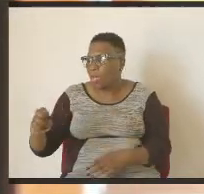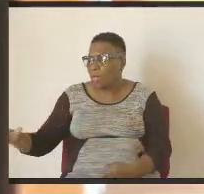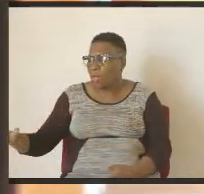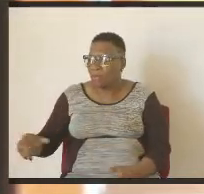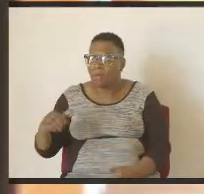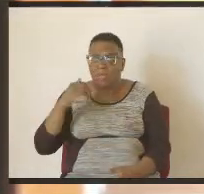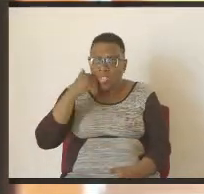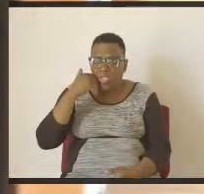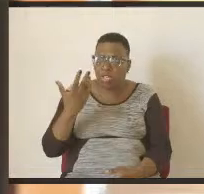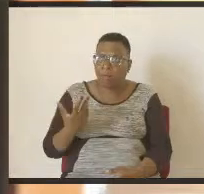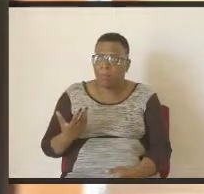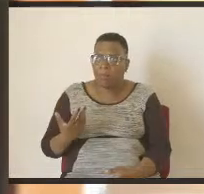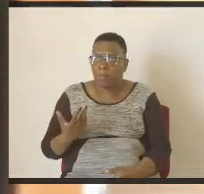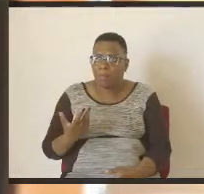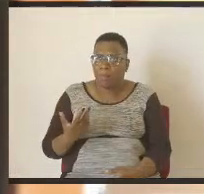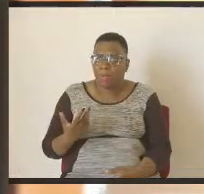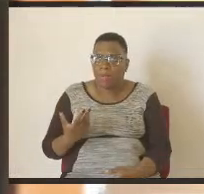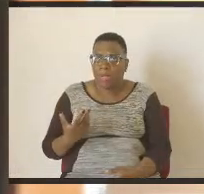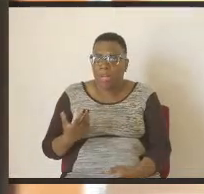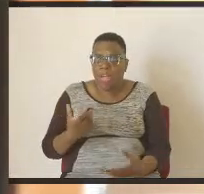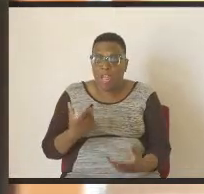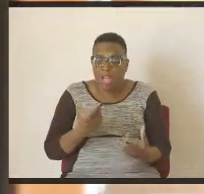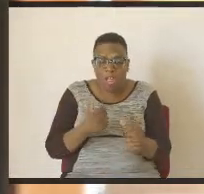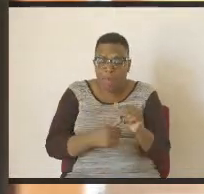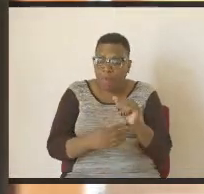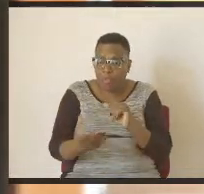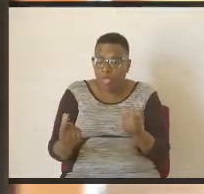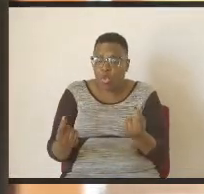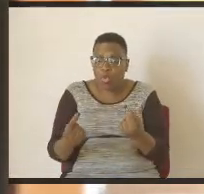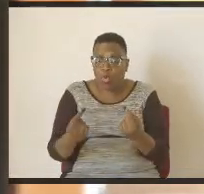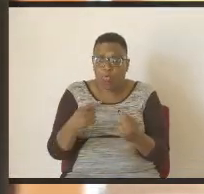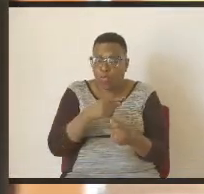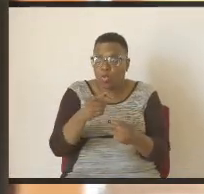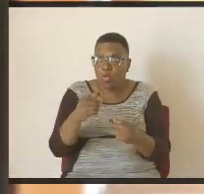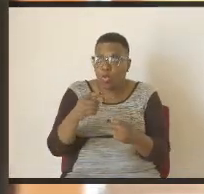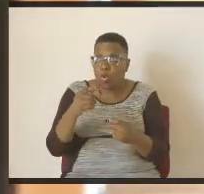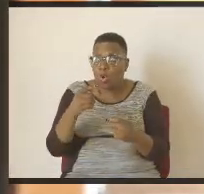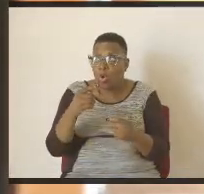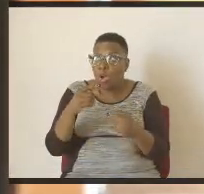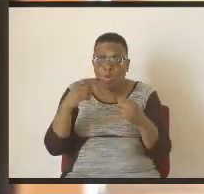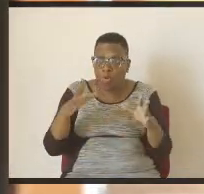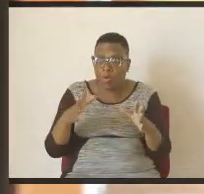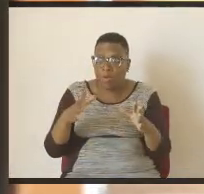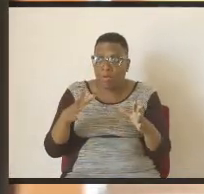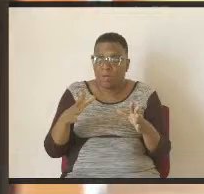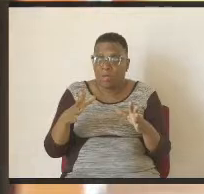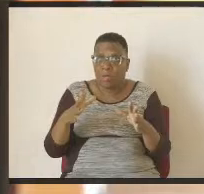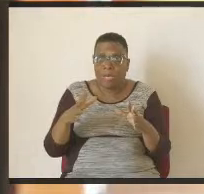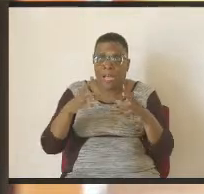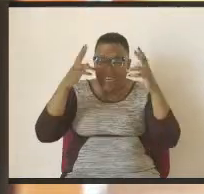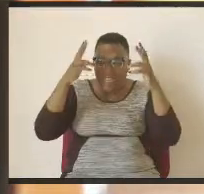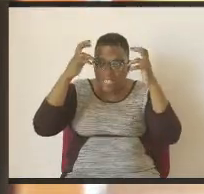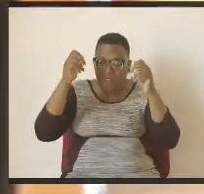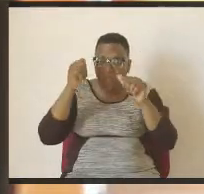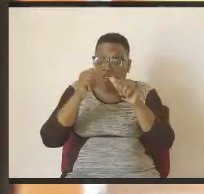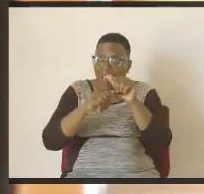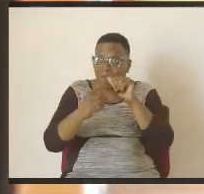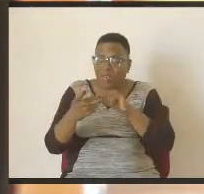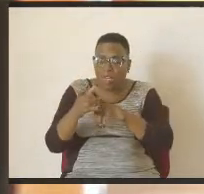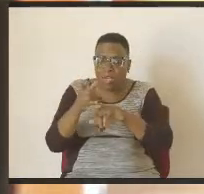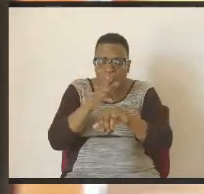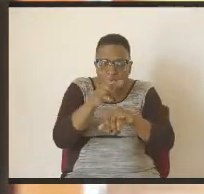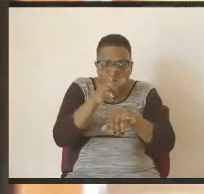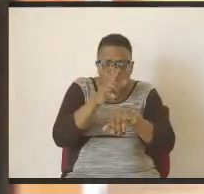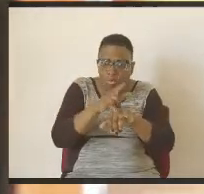Having everything already done for them. And Satan every day scam people out of the benefits of